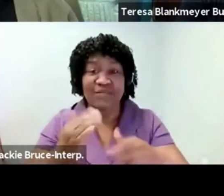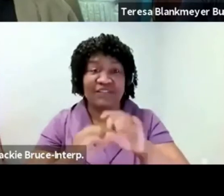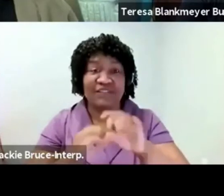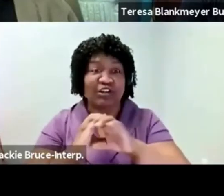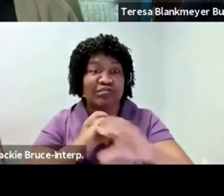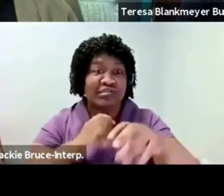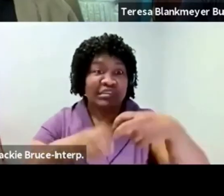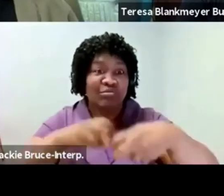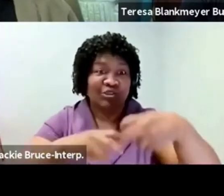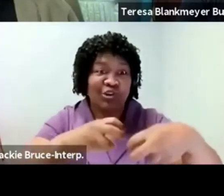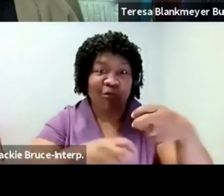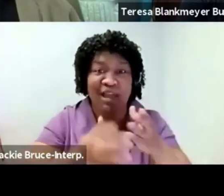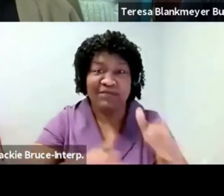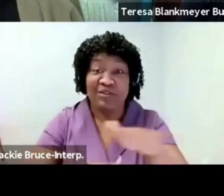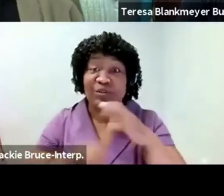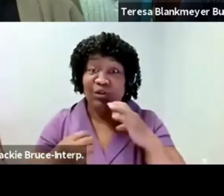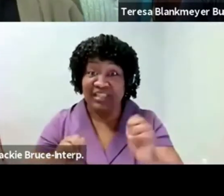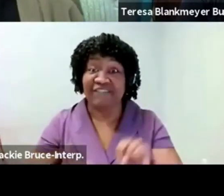that effort.